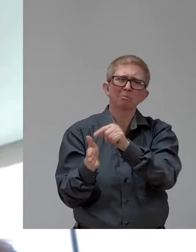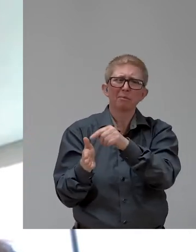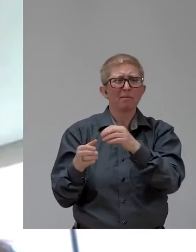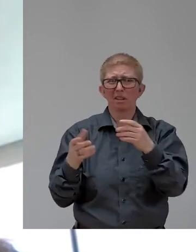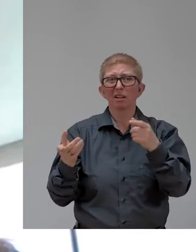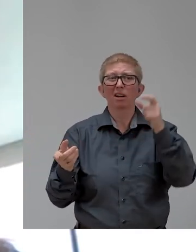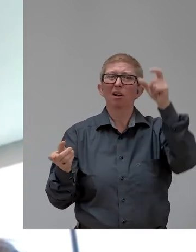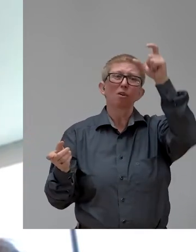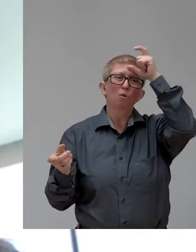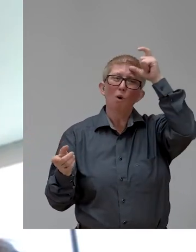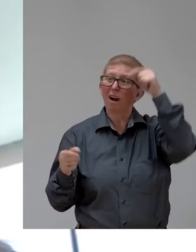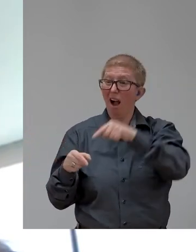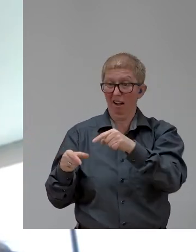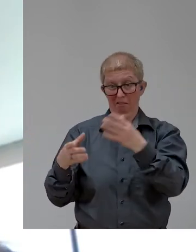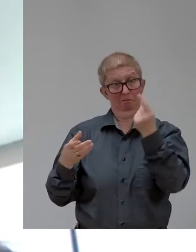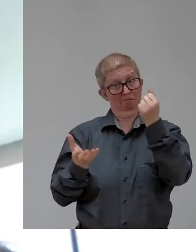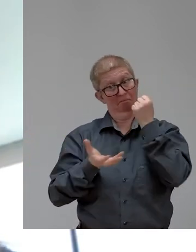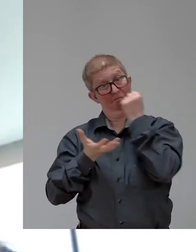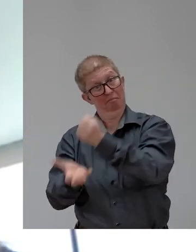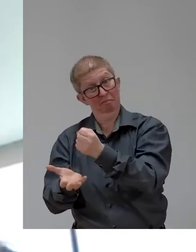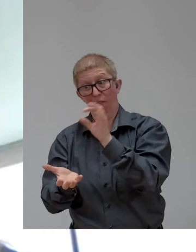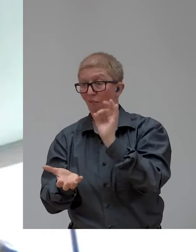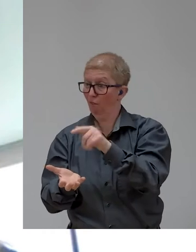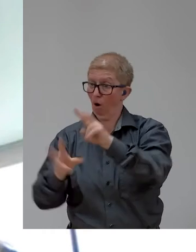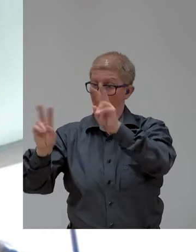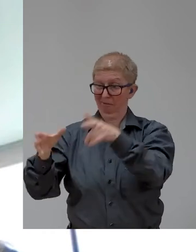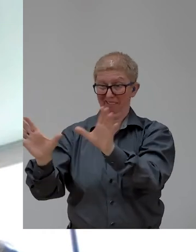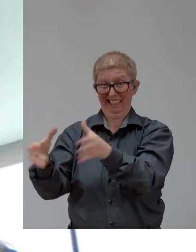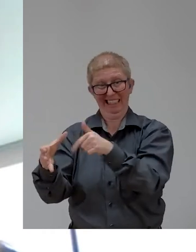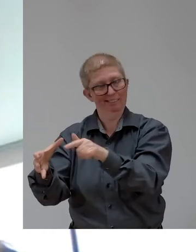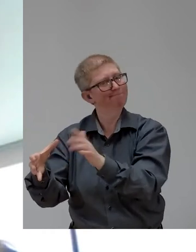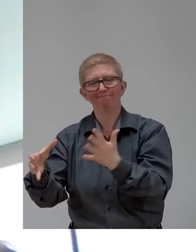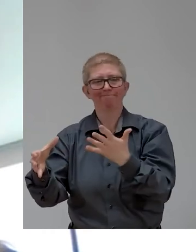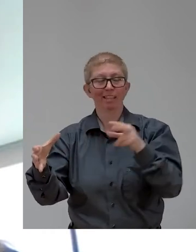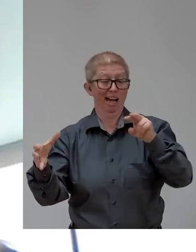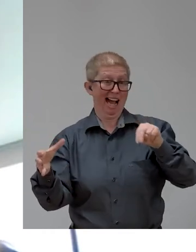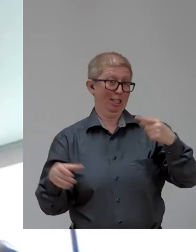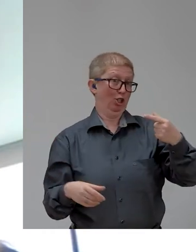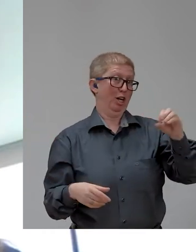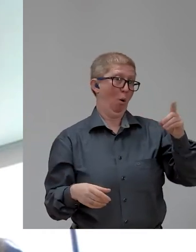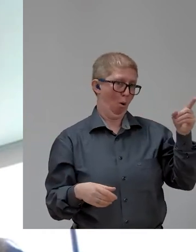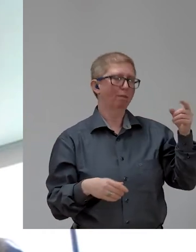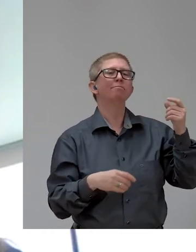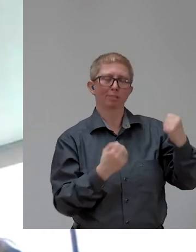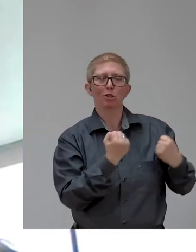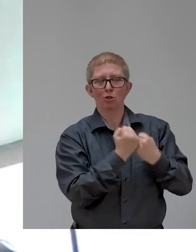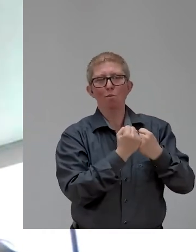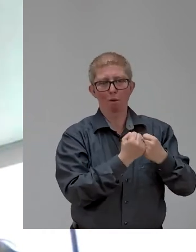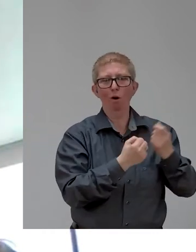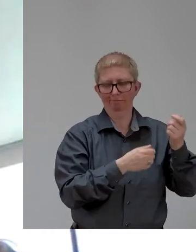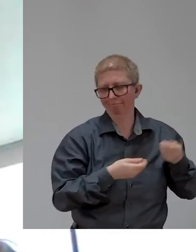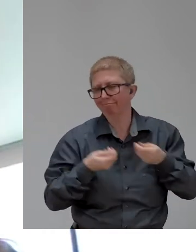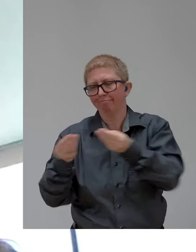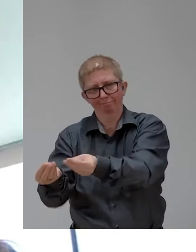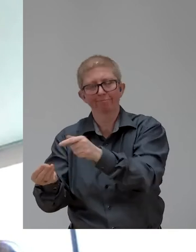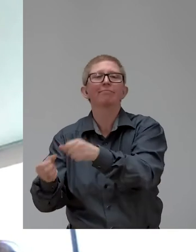often observe that NGOs working in the area are more focused on survival and fundraising